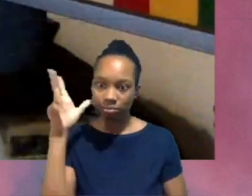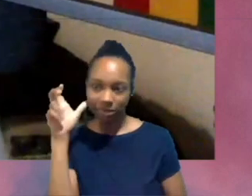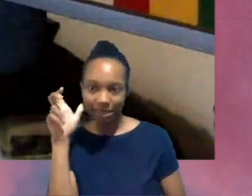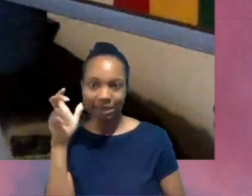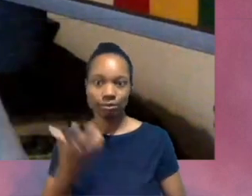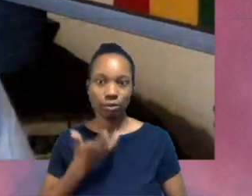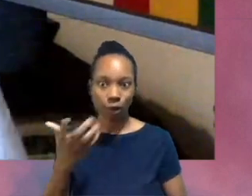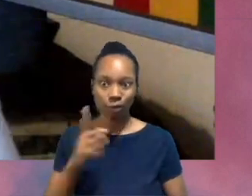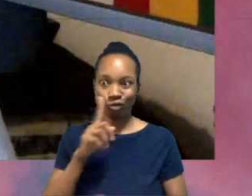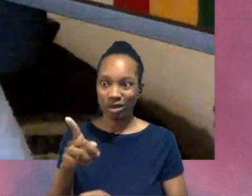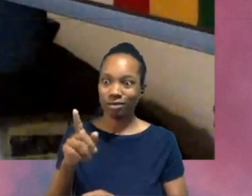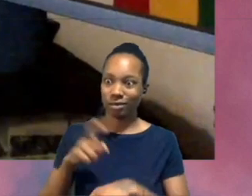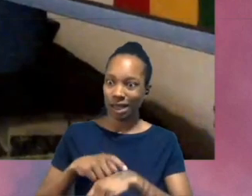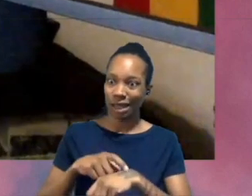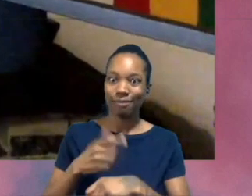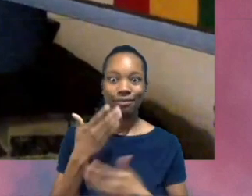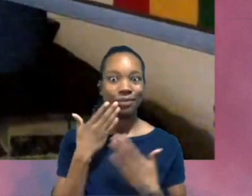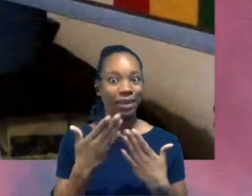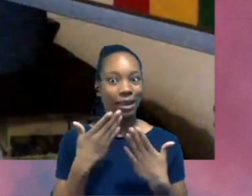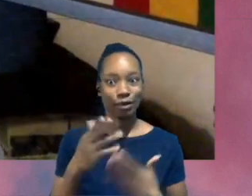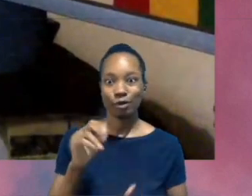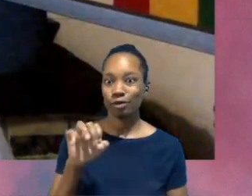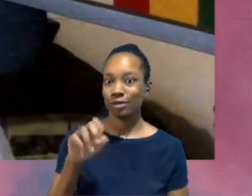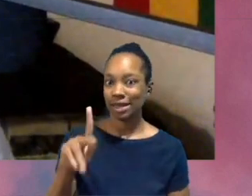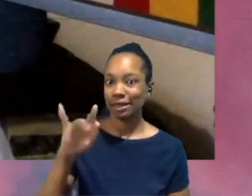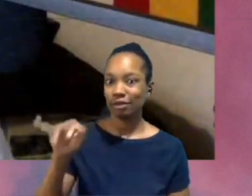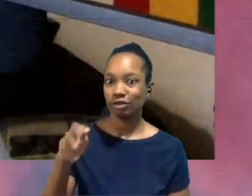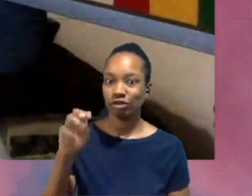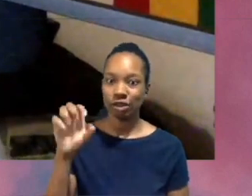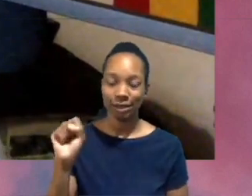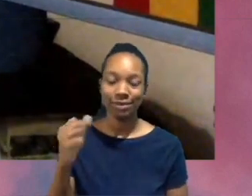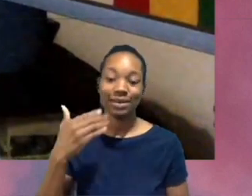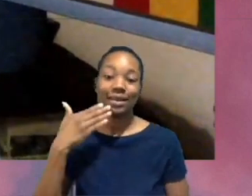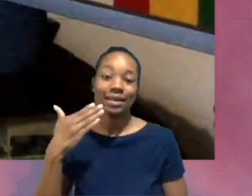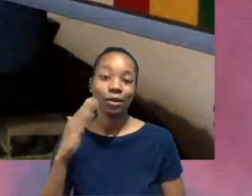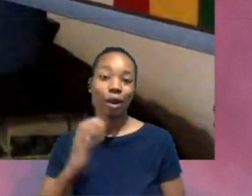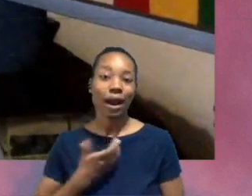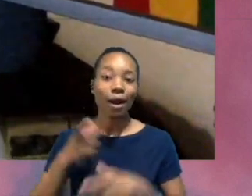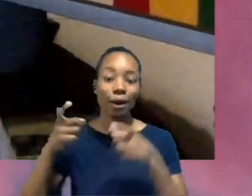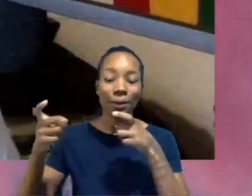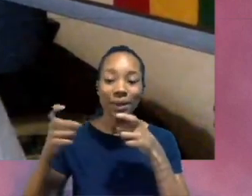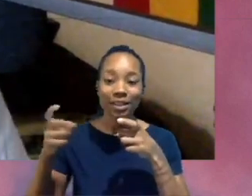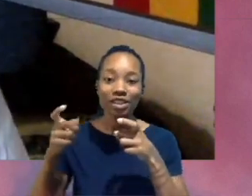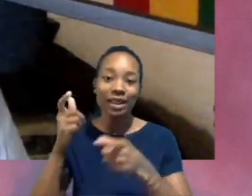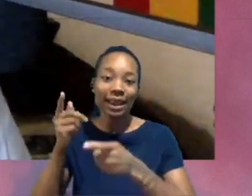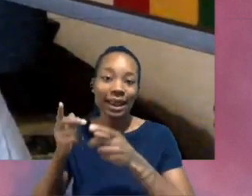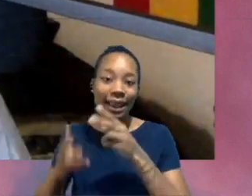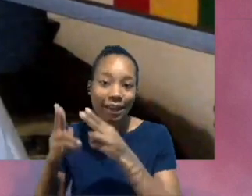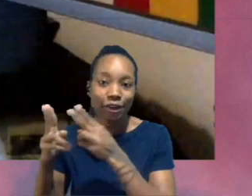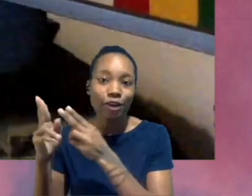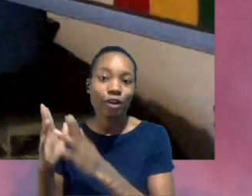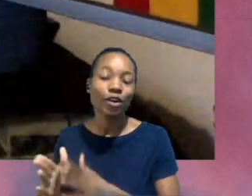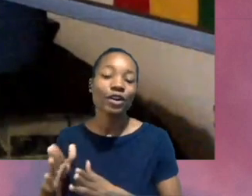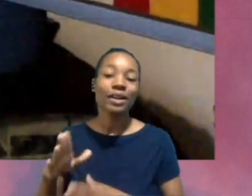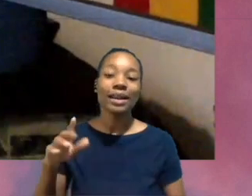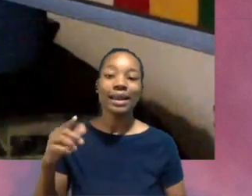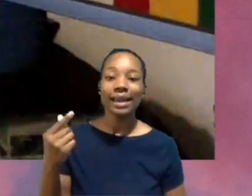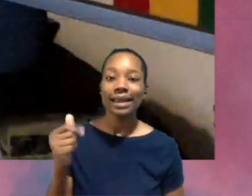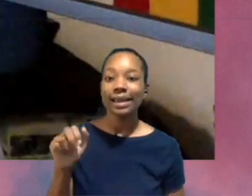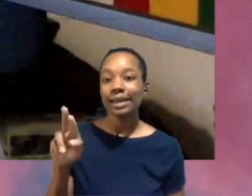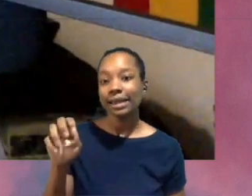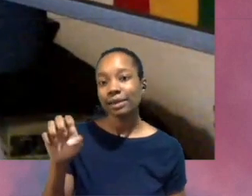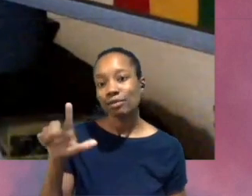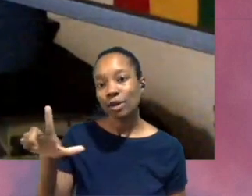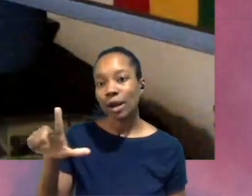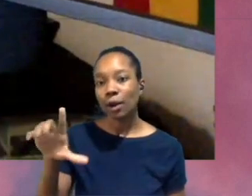incredible. So shout out Nick James, shout out our managing editor and program director, Gabriel Cortez, as well as the other